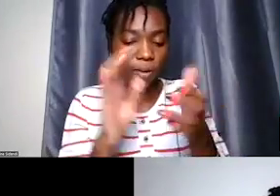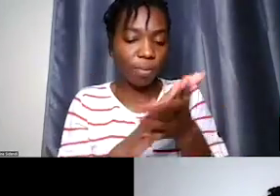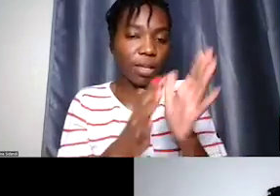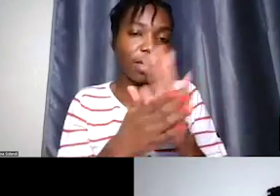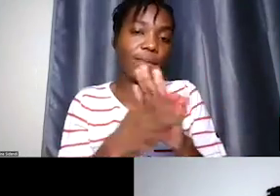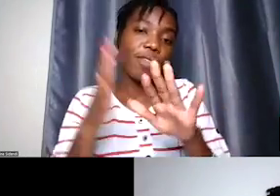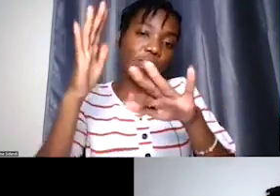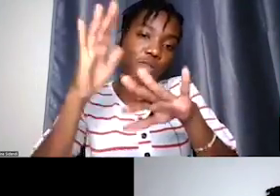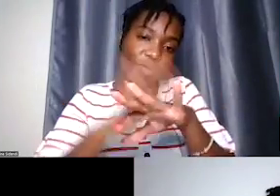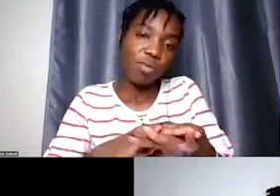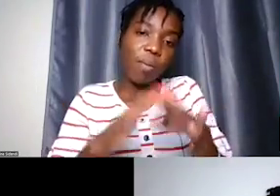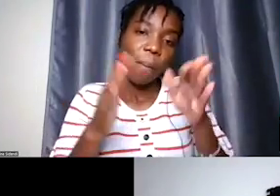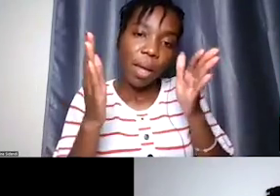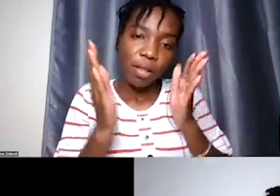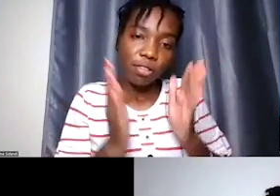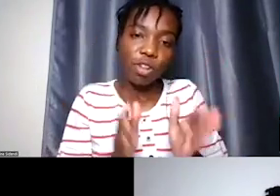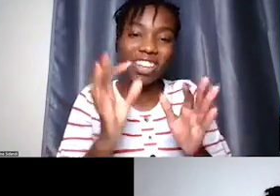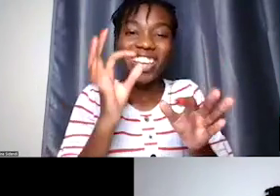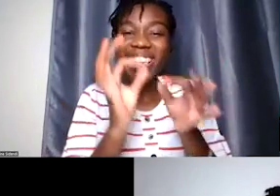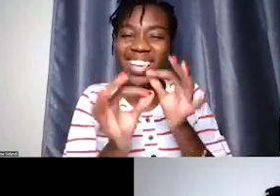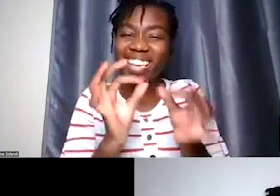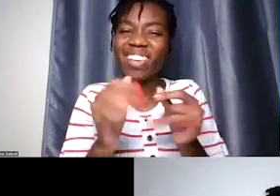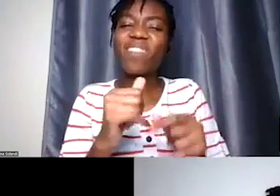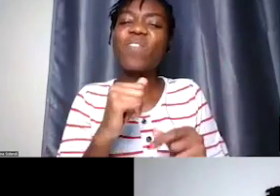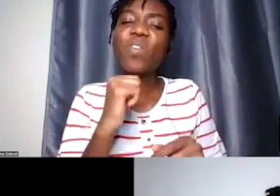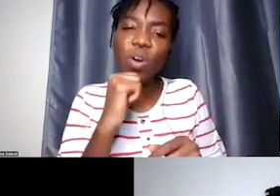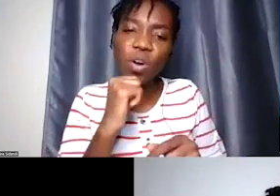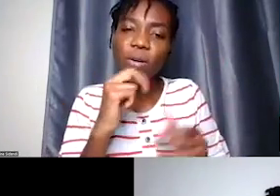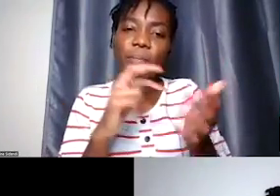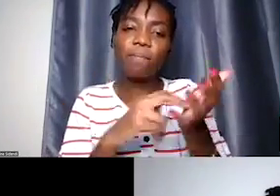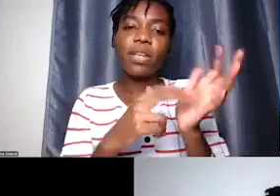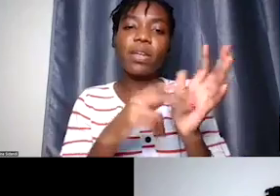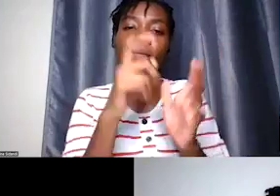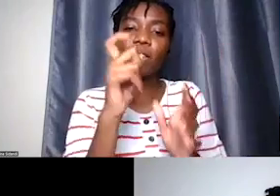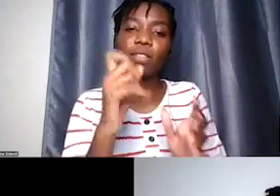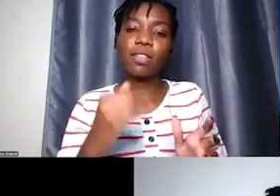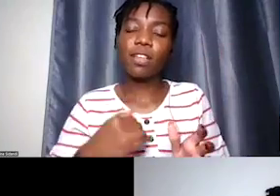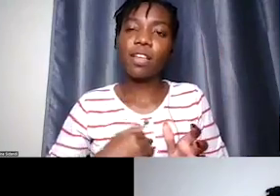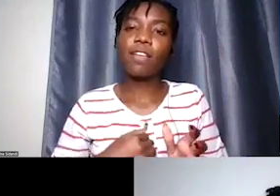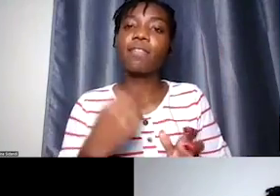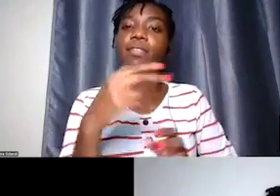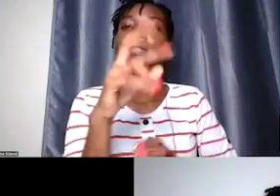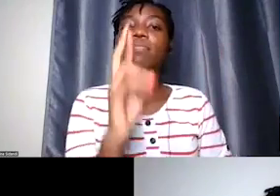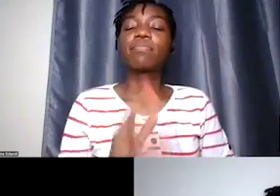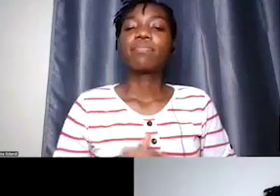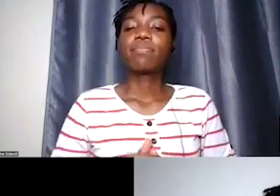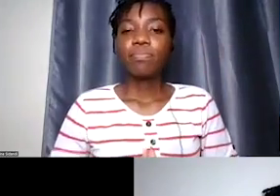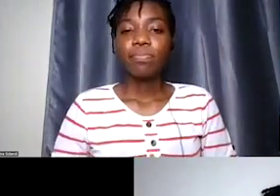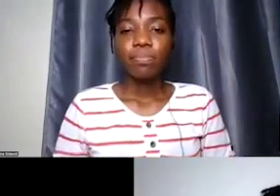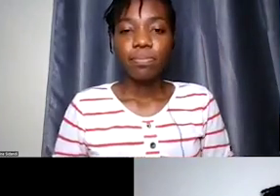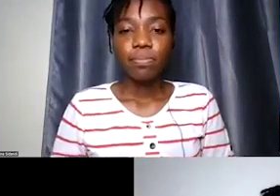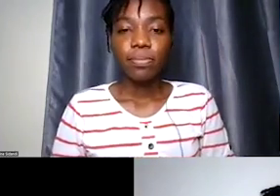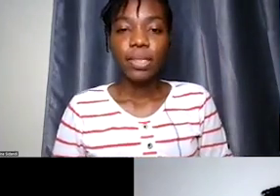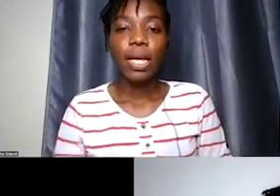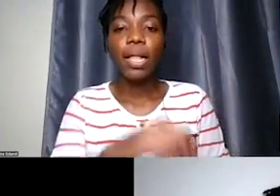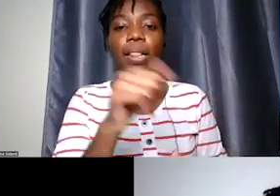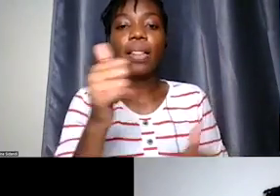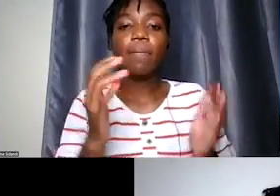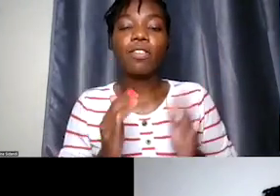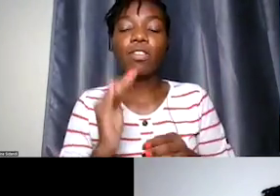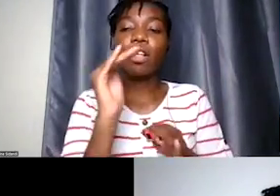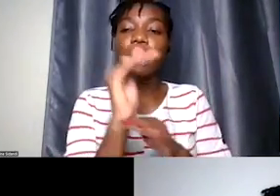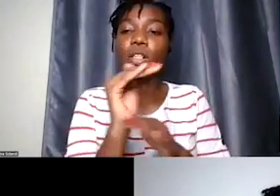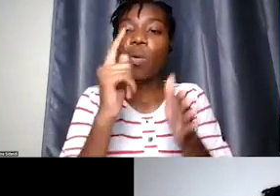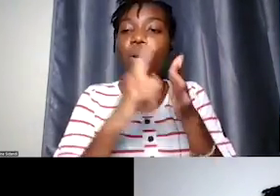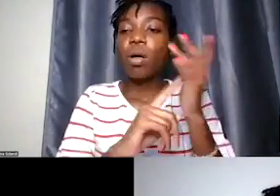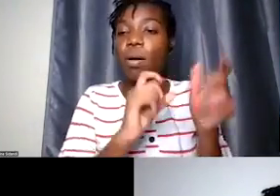not, you need to seek some external help at some point. And somebody is asking, what of people